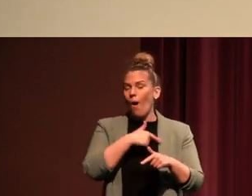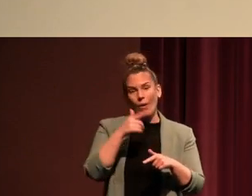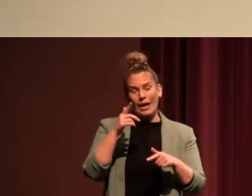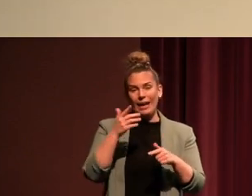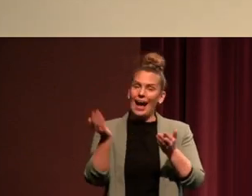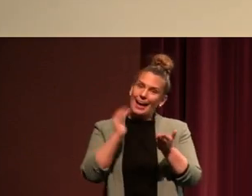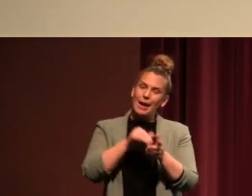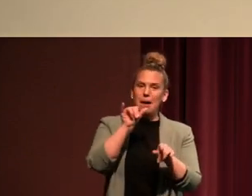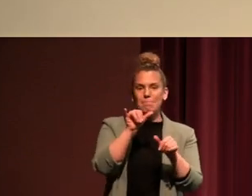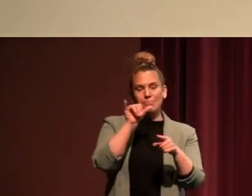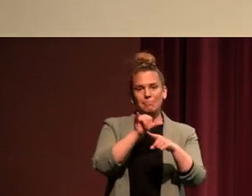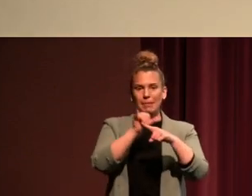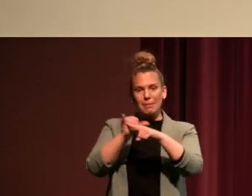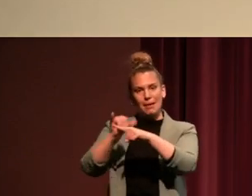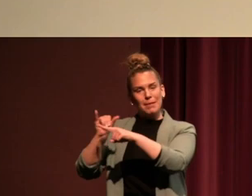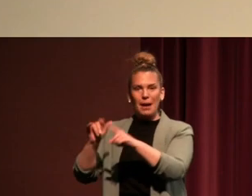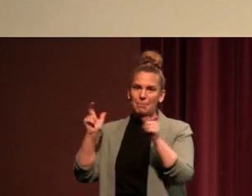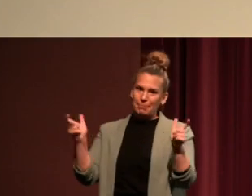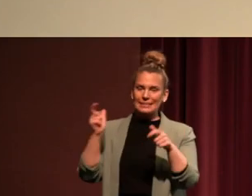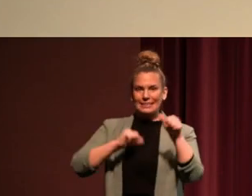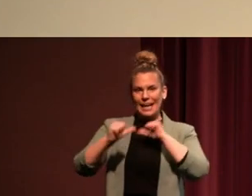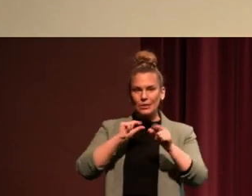correlation coefficient.